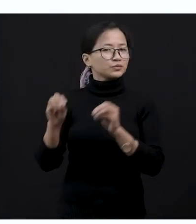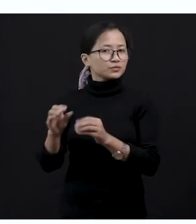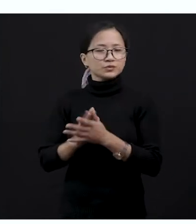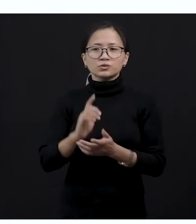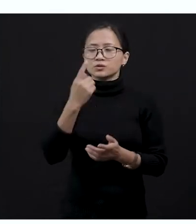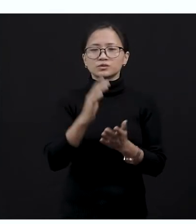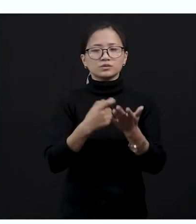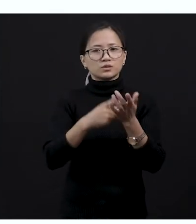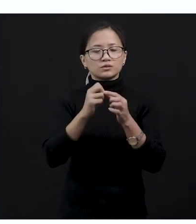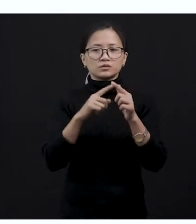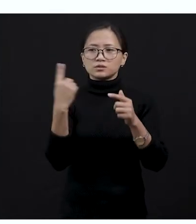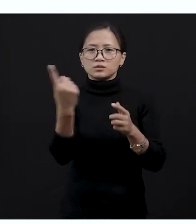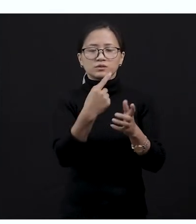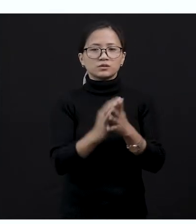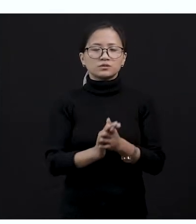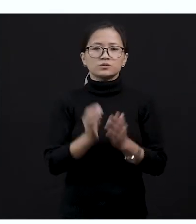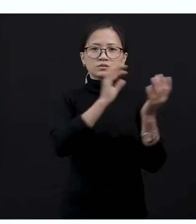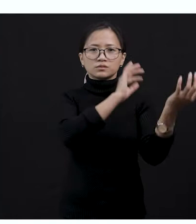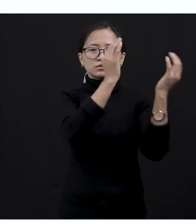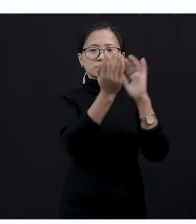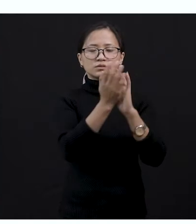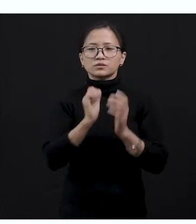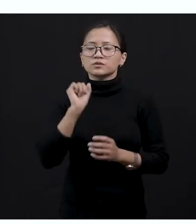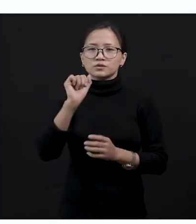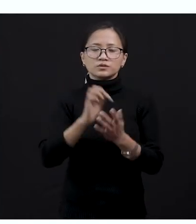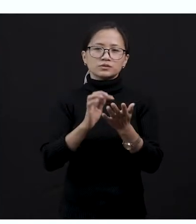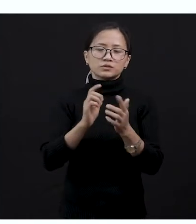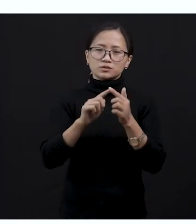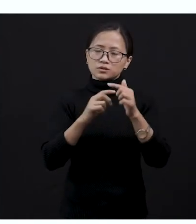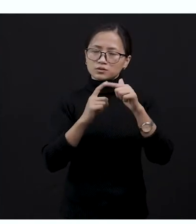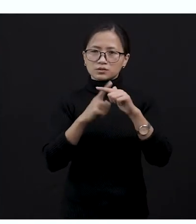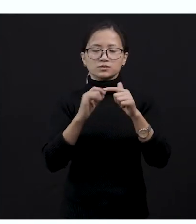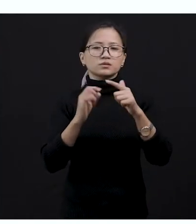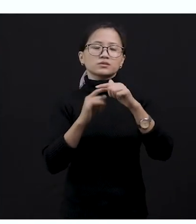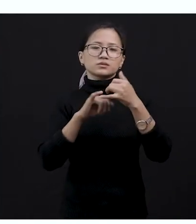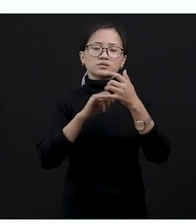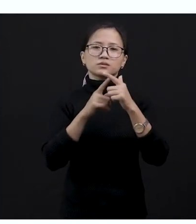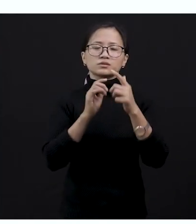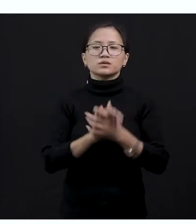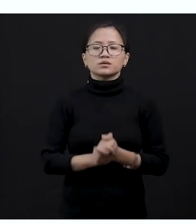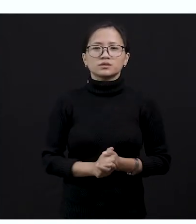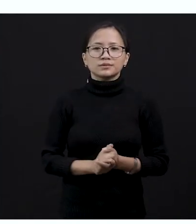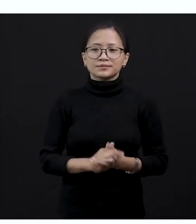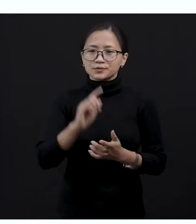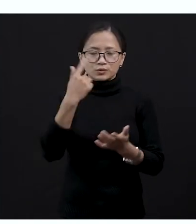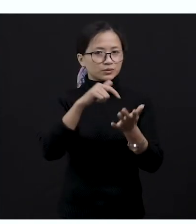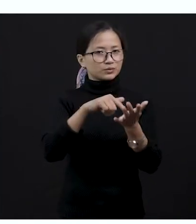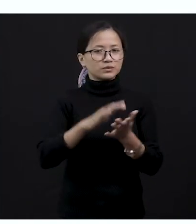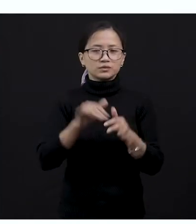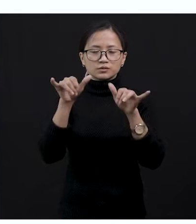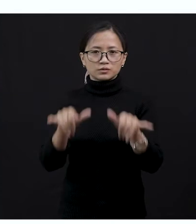is rotation, that is the earth moves from its axis, okay? So there is one point where the